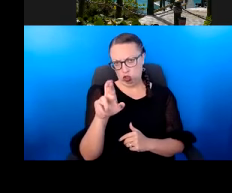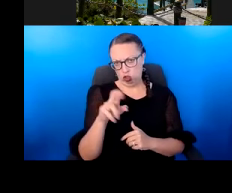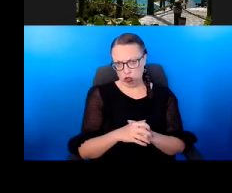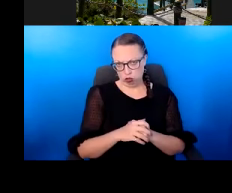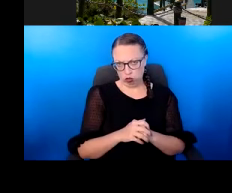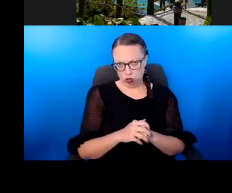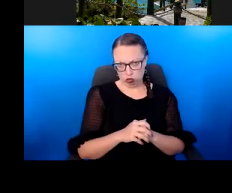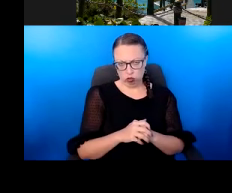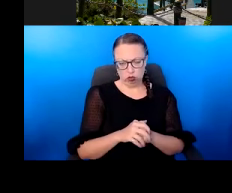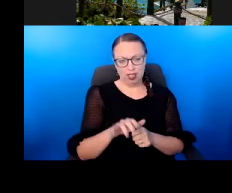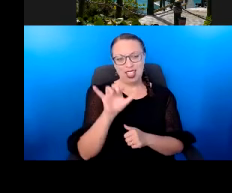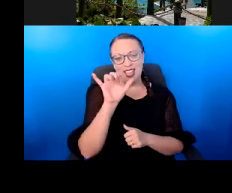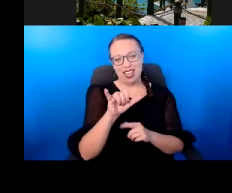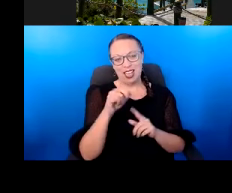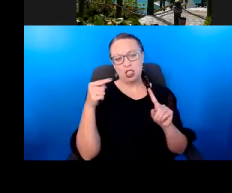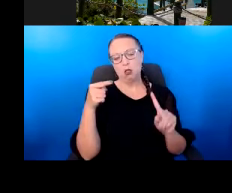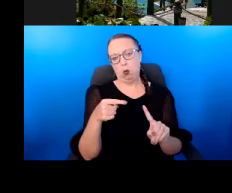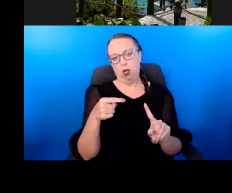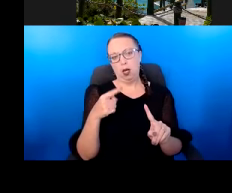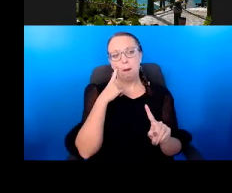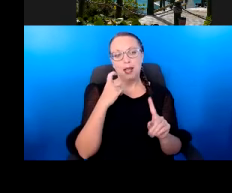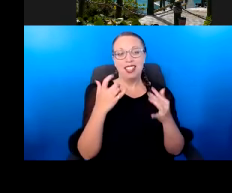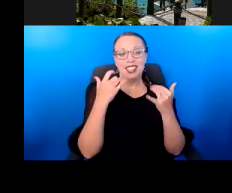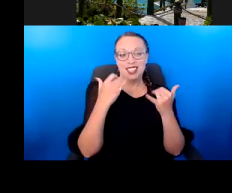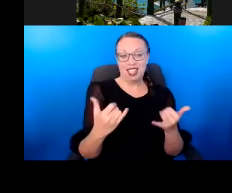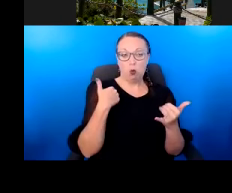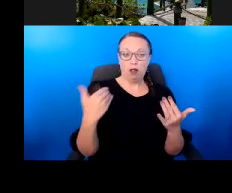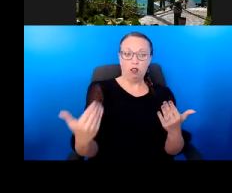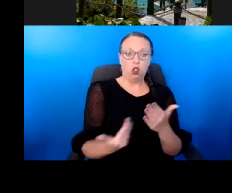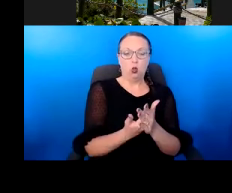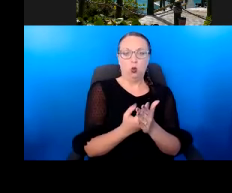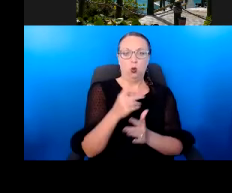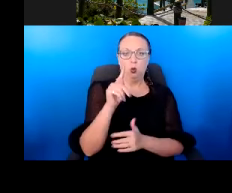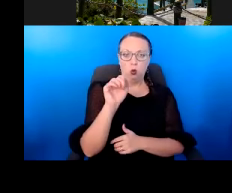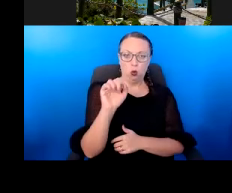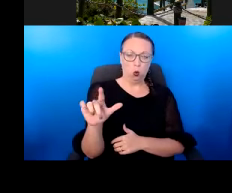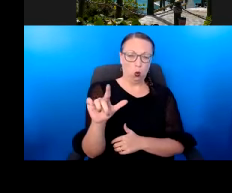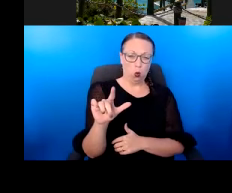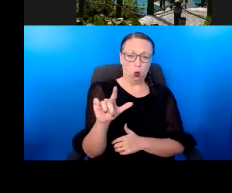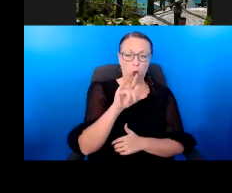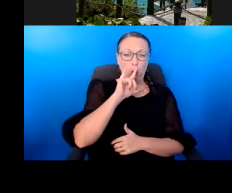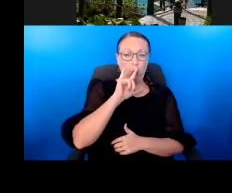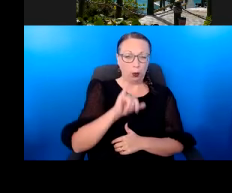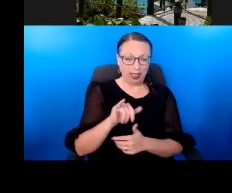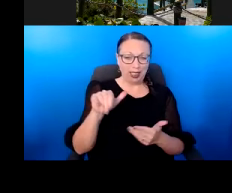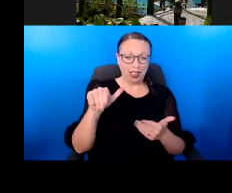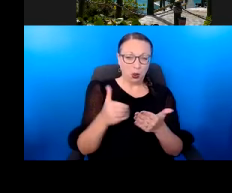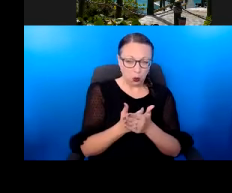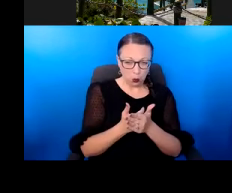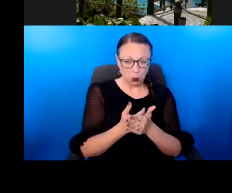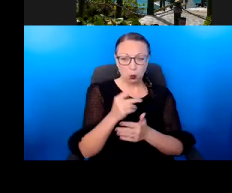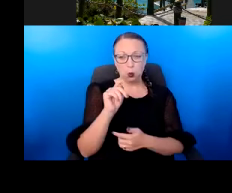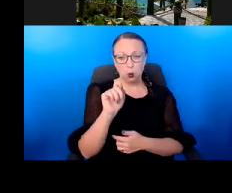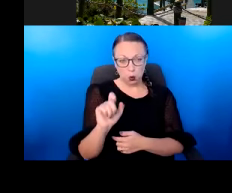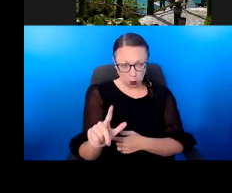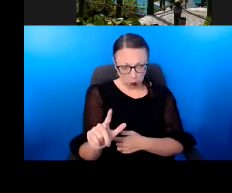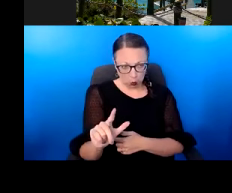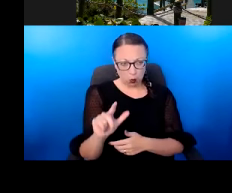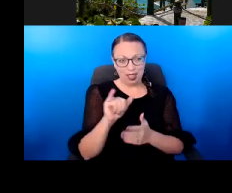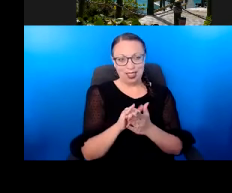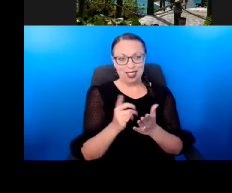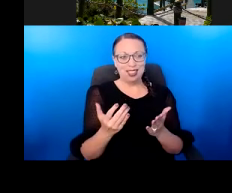And that's where we're going, because now we have a new tool, a really new one, which we're very excited about, and this is